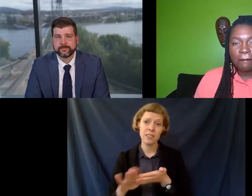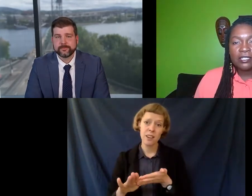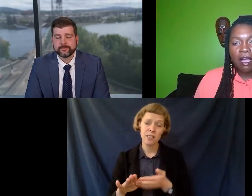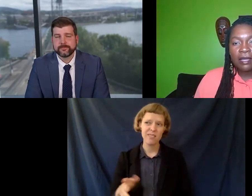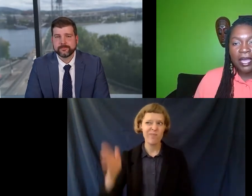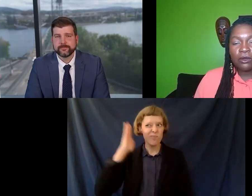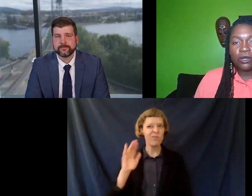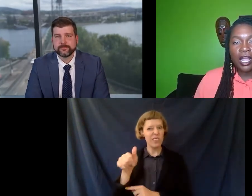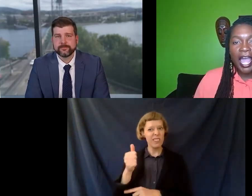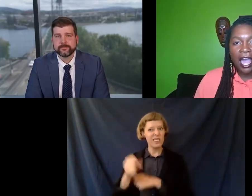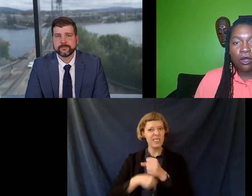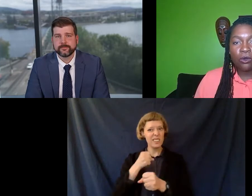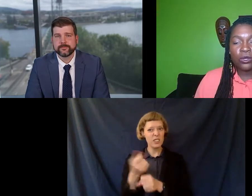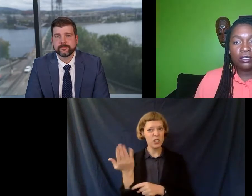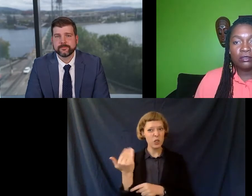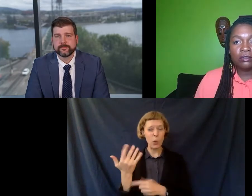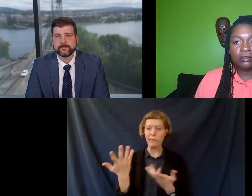works. But talk about